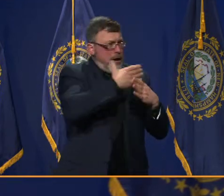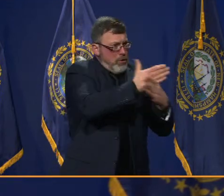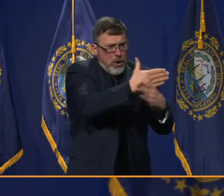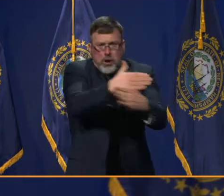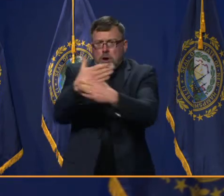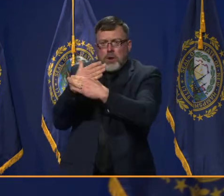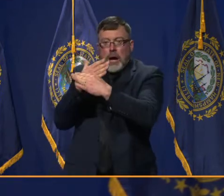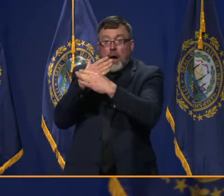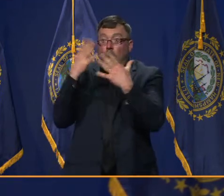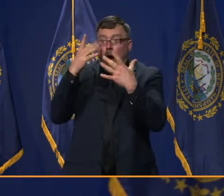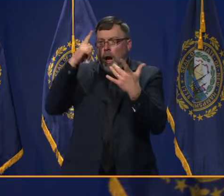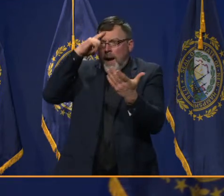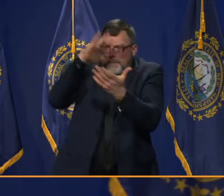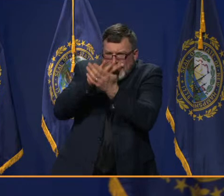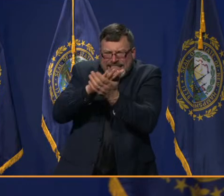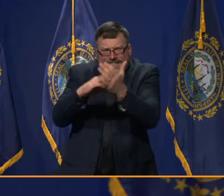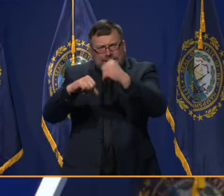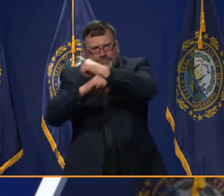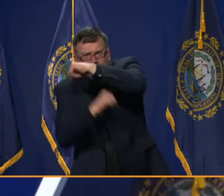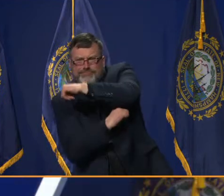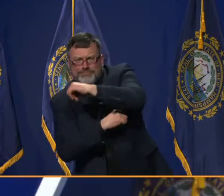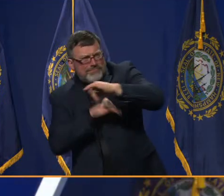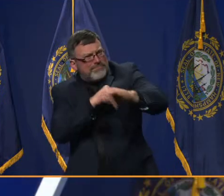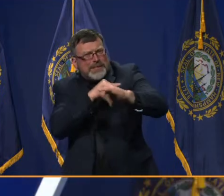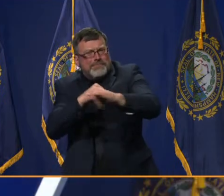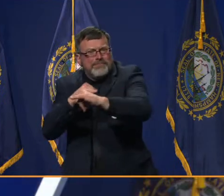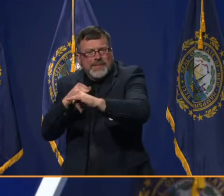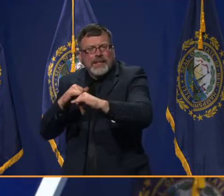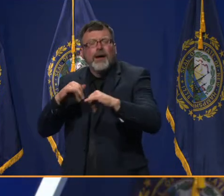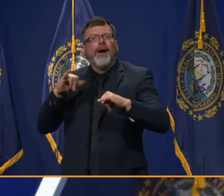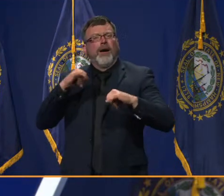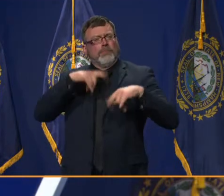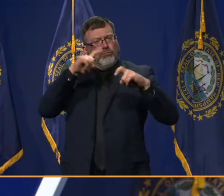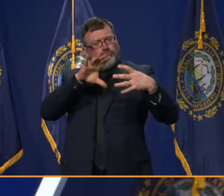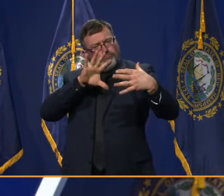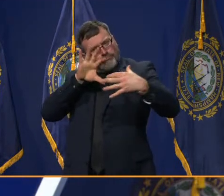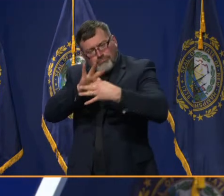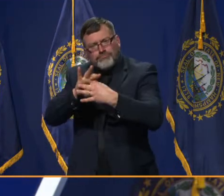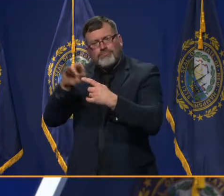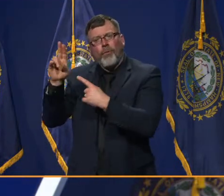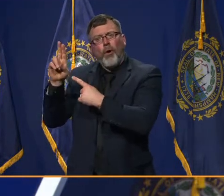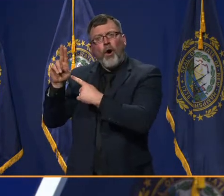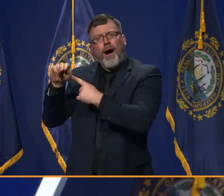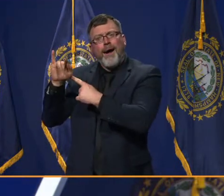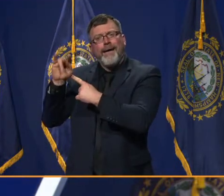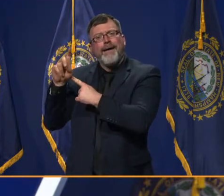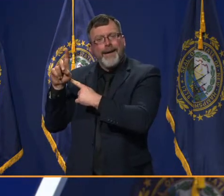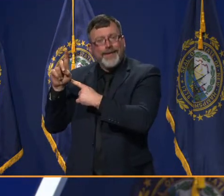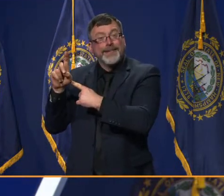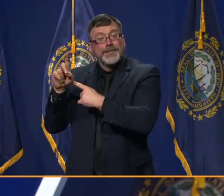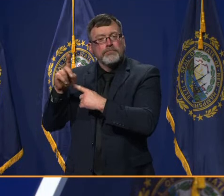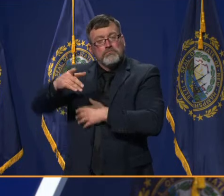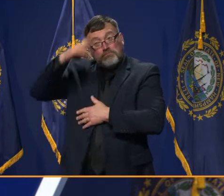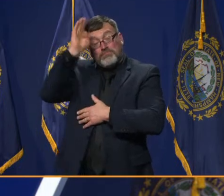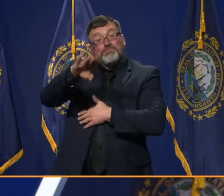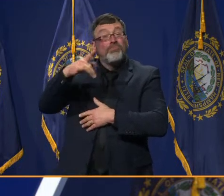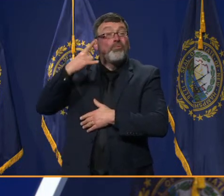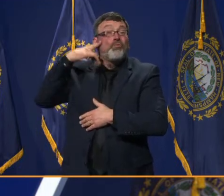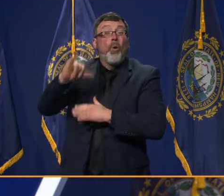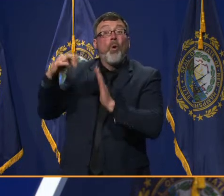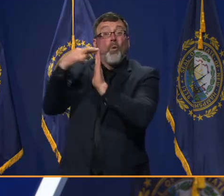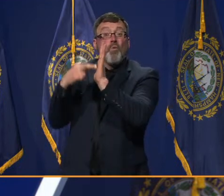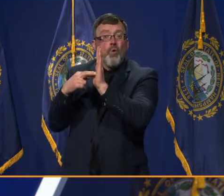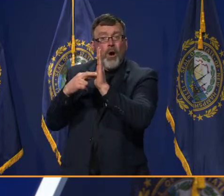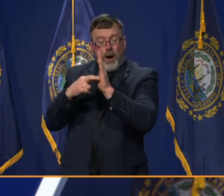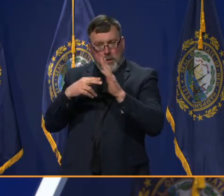frankly are just more reasons to be united. We're all familiar with that golden rule. Remember that one? Do unto others as you would have